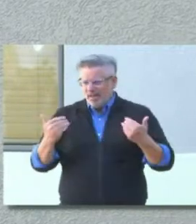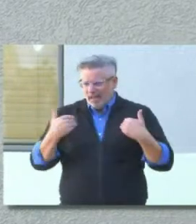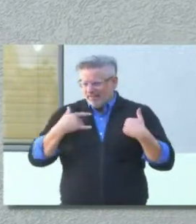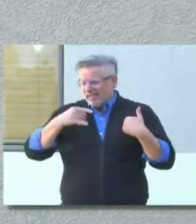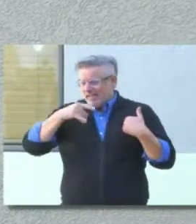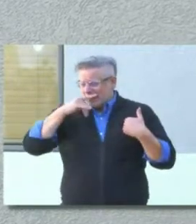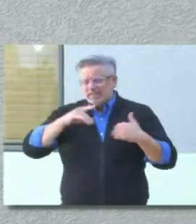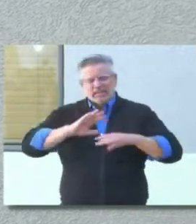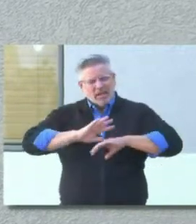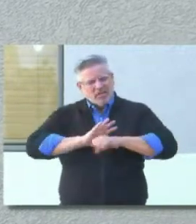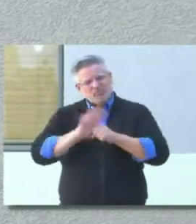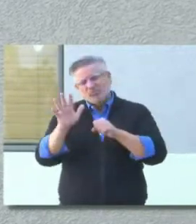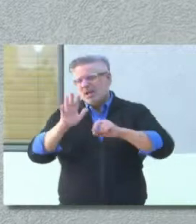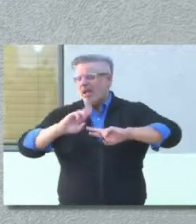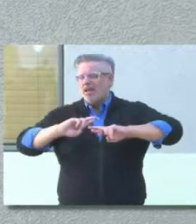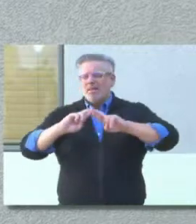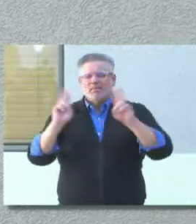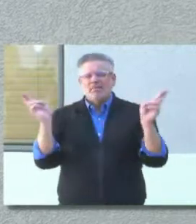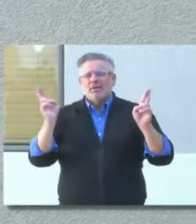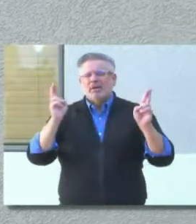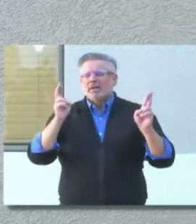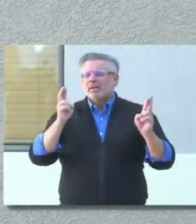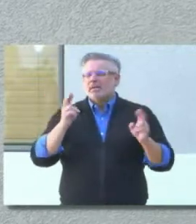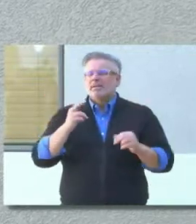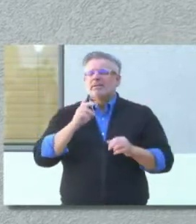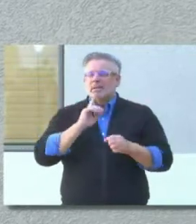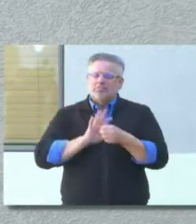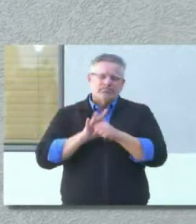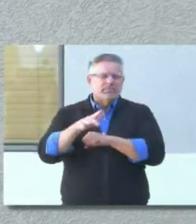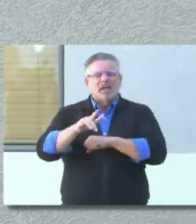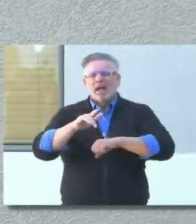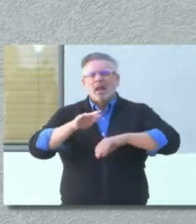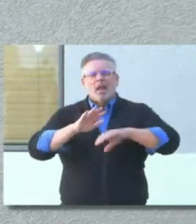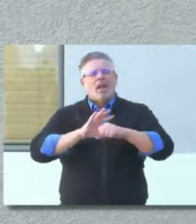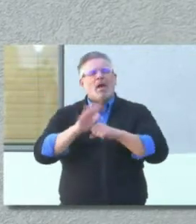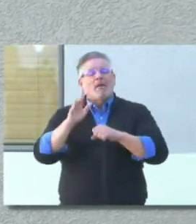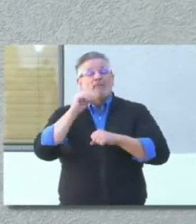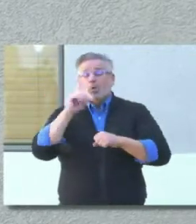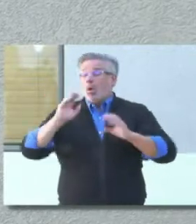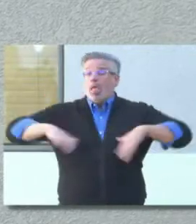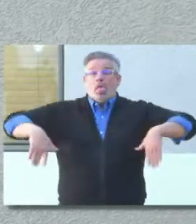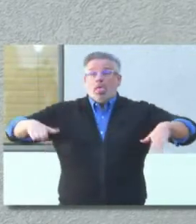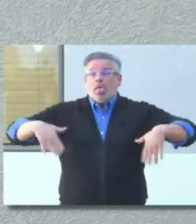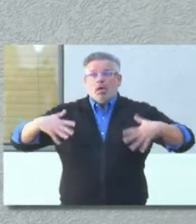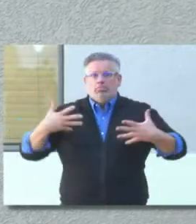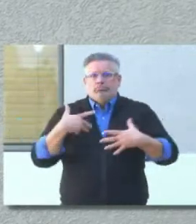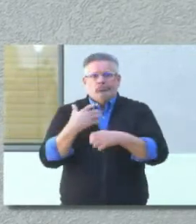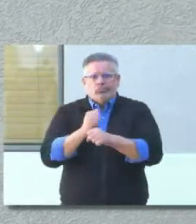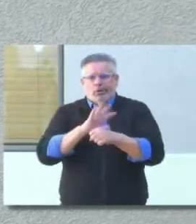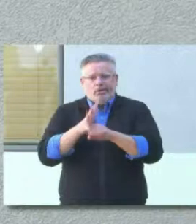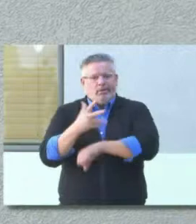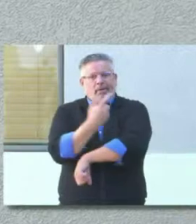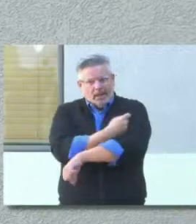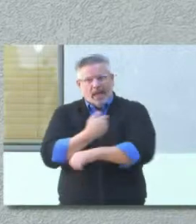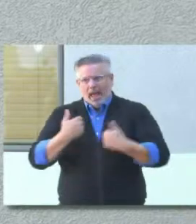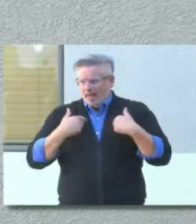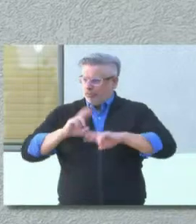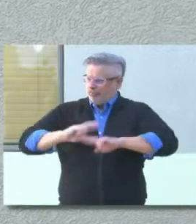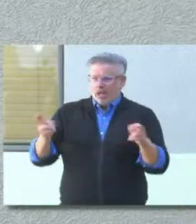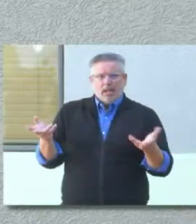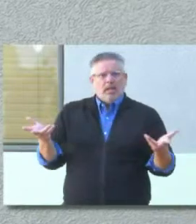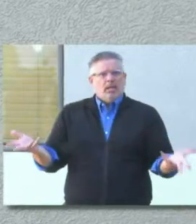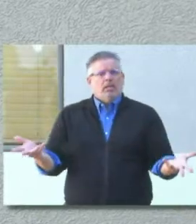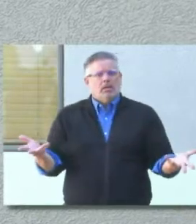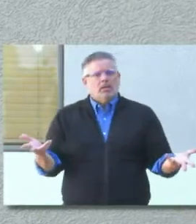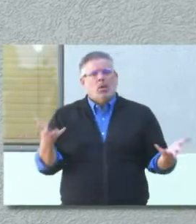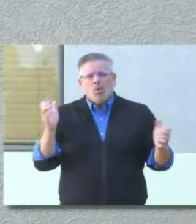kids. Vaccines, life-saving vaccines, are in abundance for anyone that hasn't yet gotten that first dose.